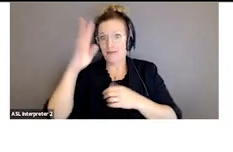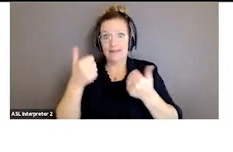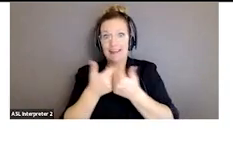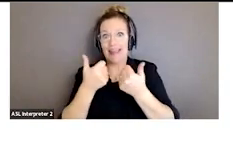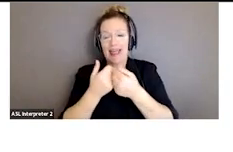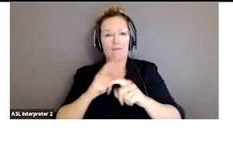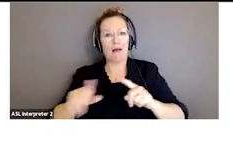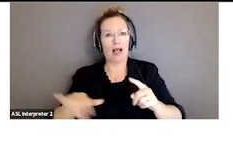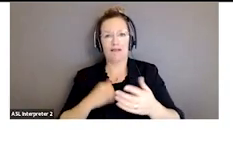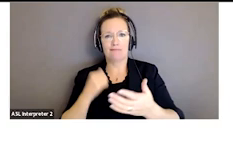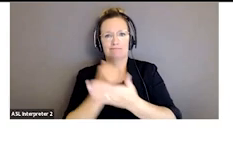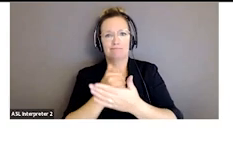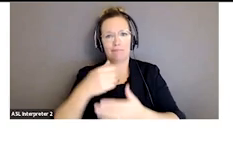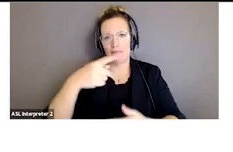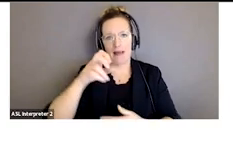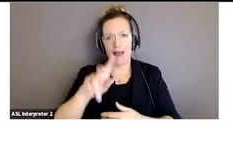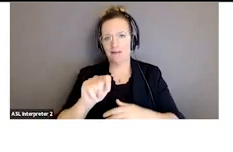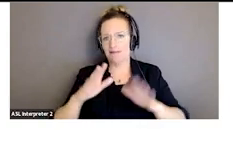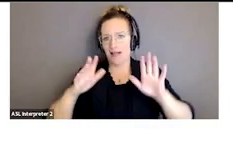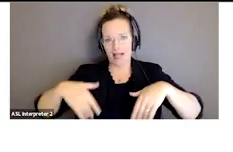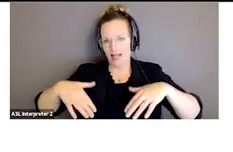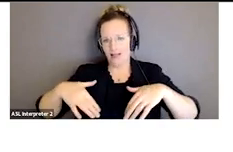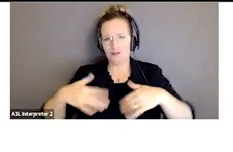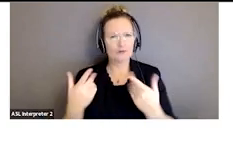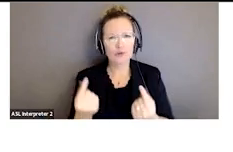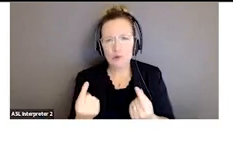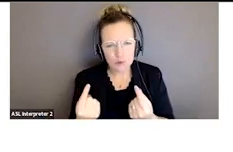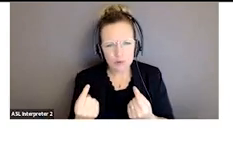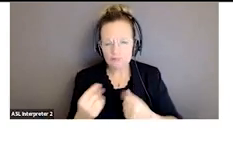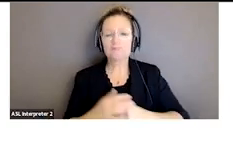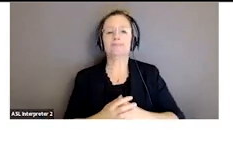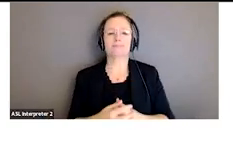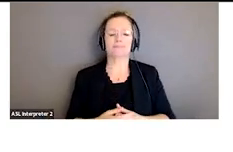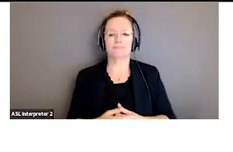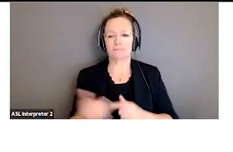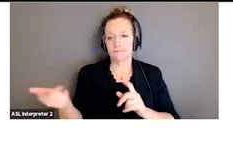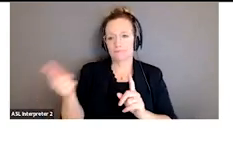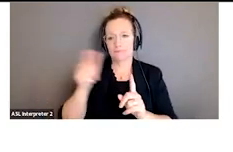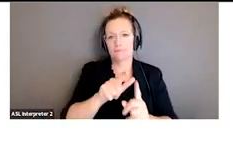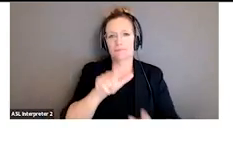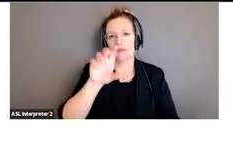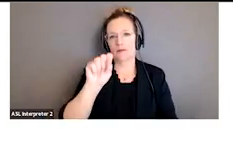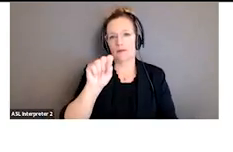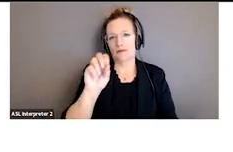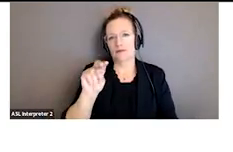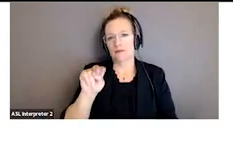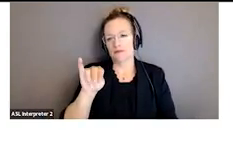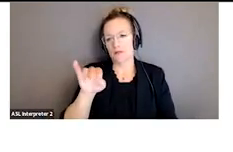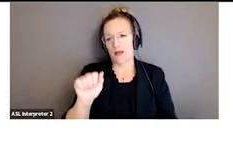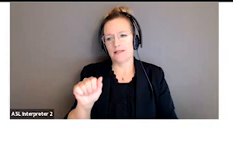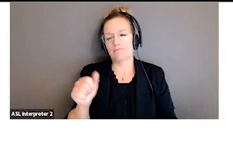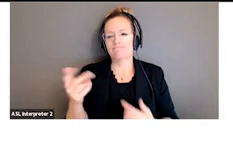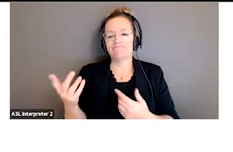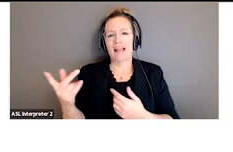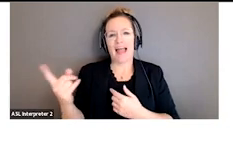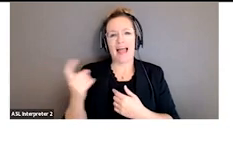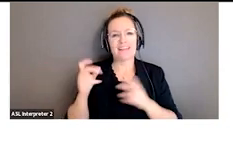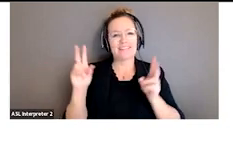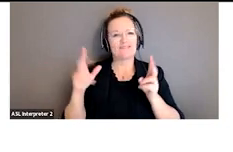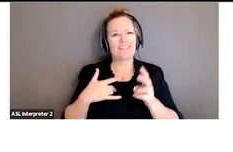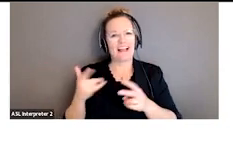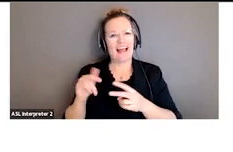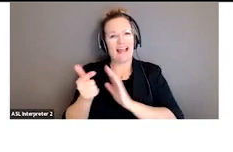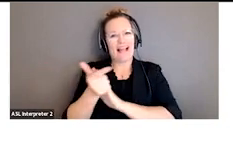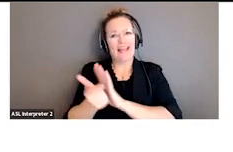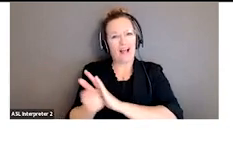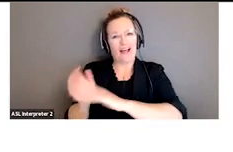Right, so that can be a little bit, first of all, as I said earlier, we don't offer legal advice. So